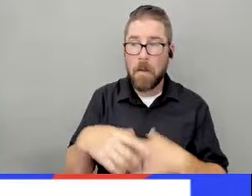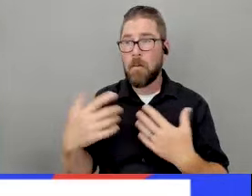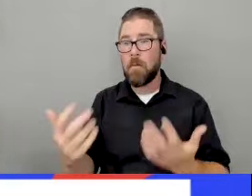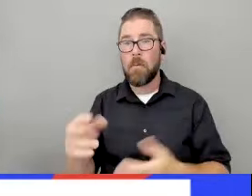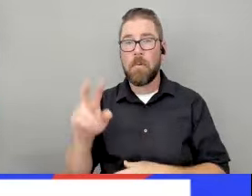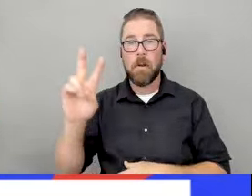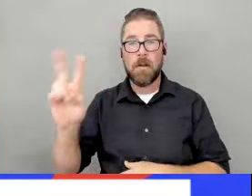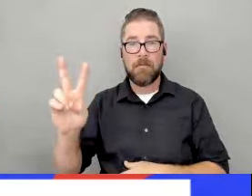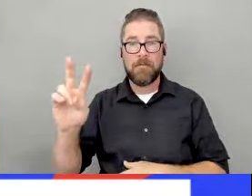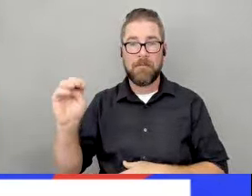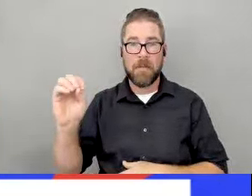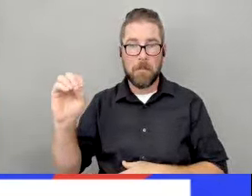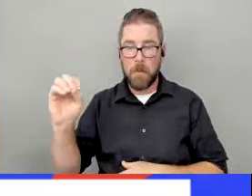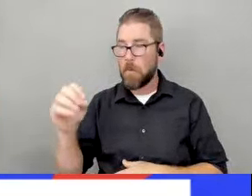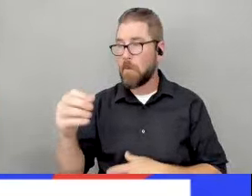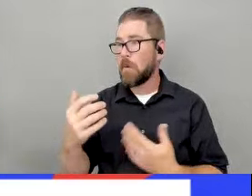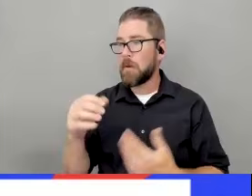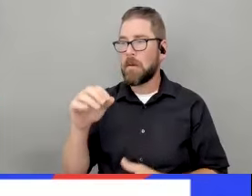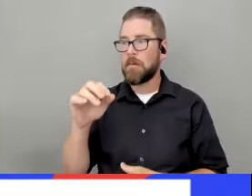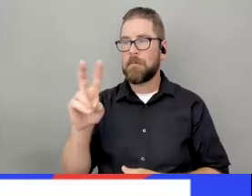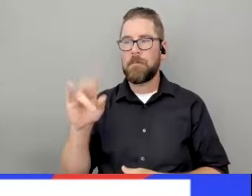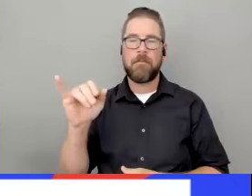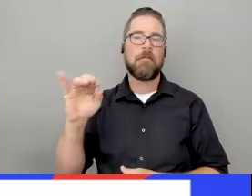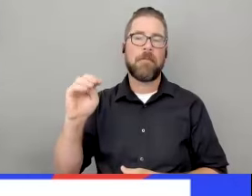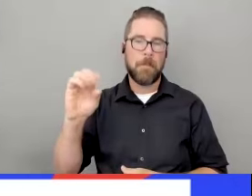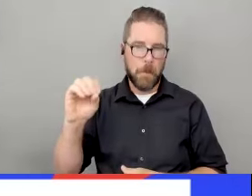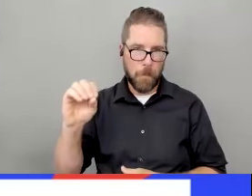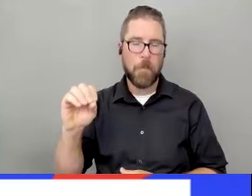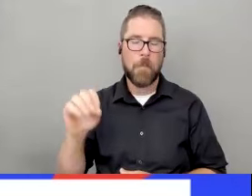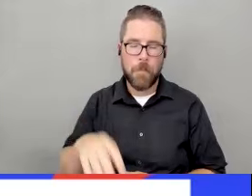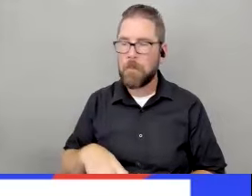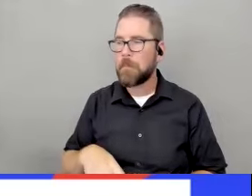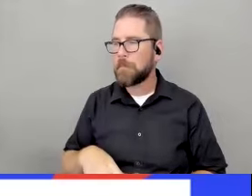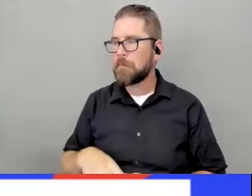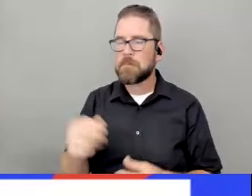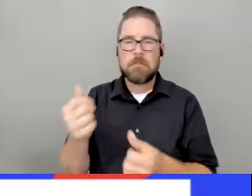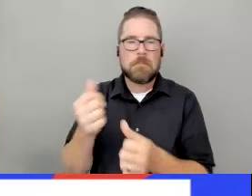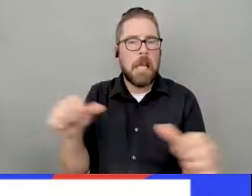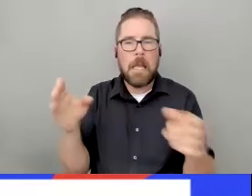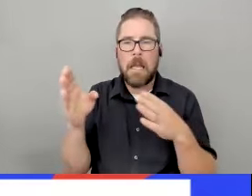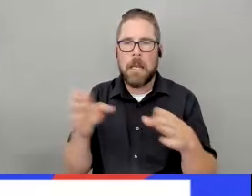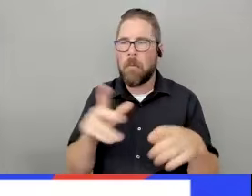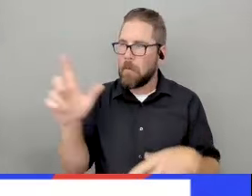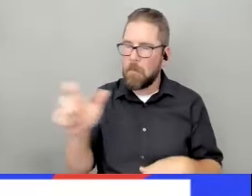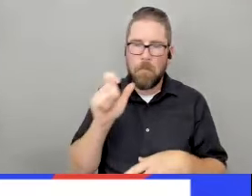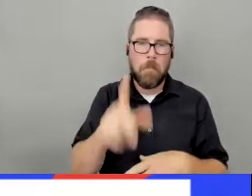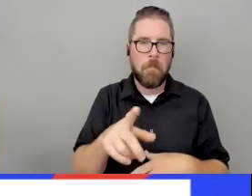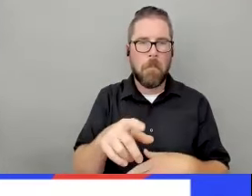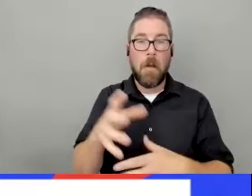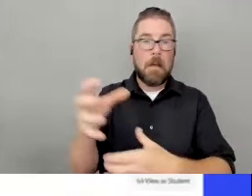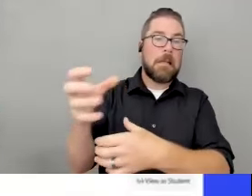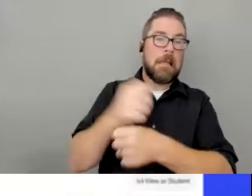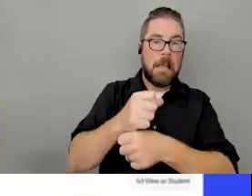now accessible. Once I've added it here, they're now accessible for use from Studio to Play Pause It.